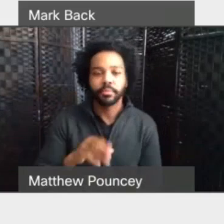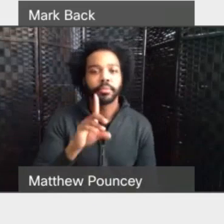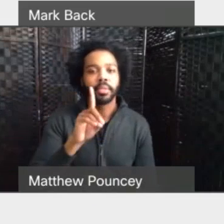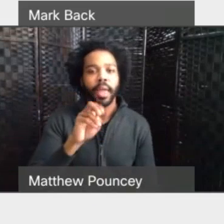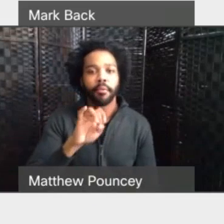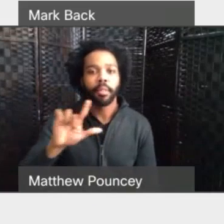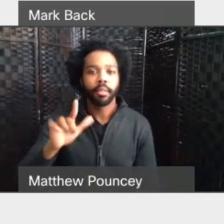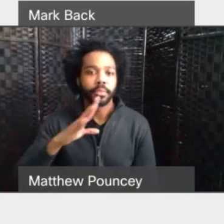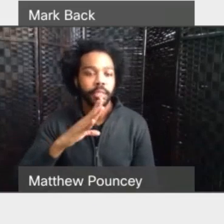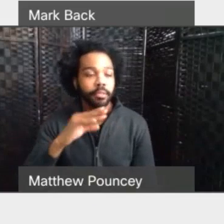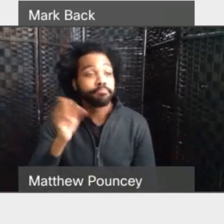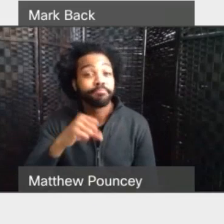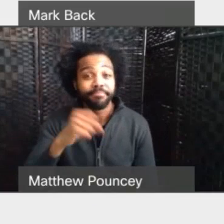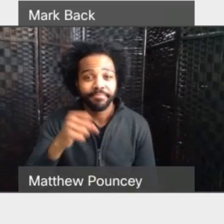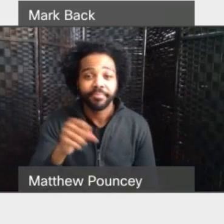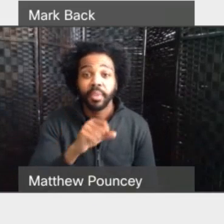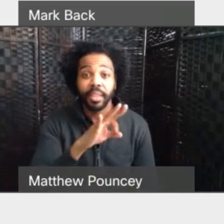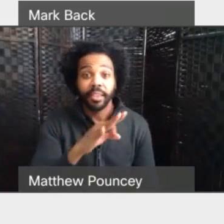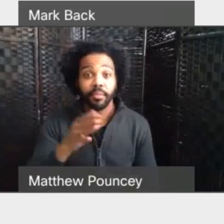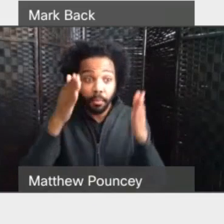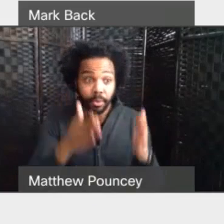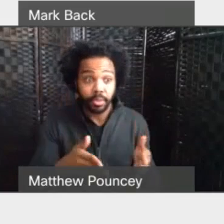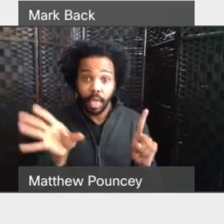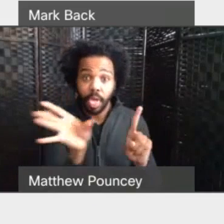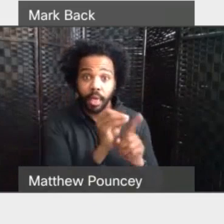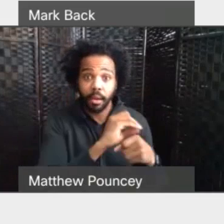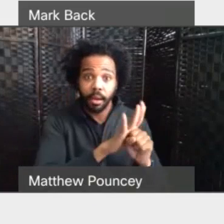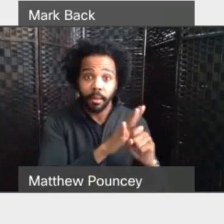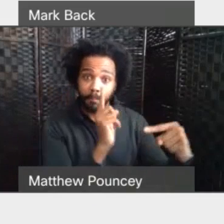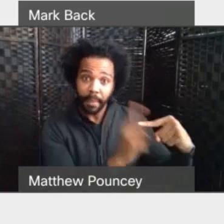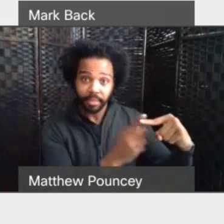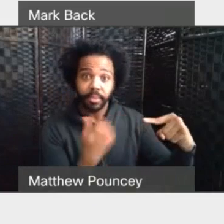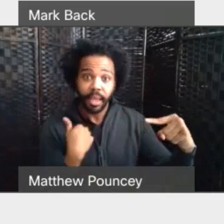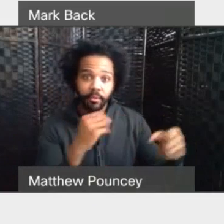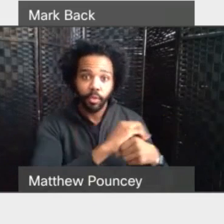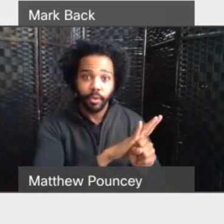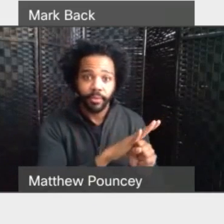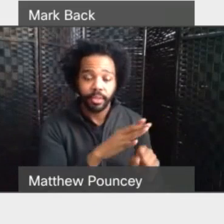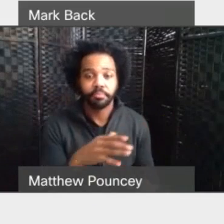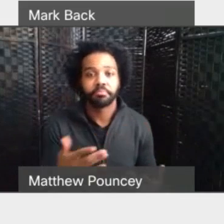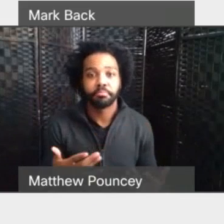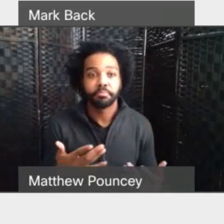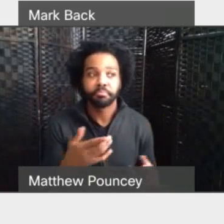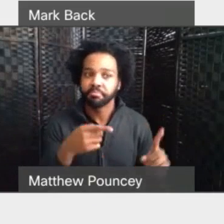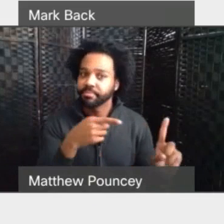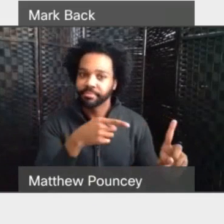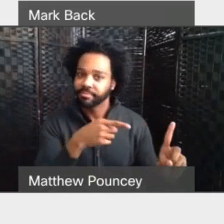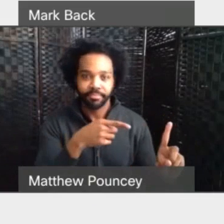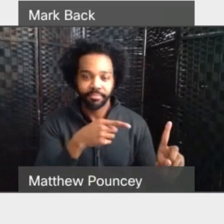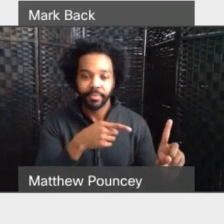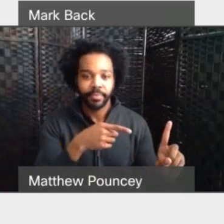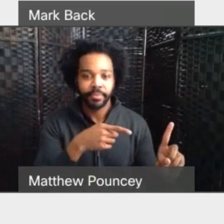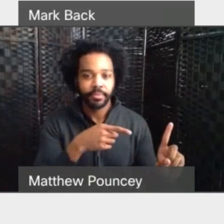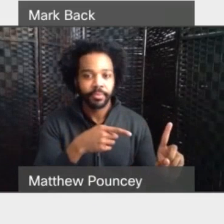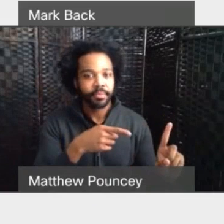an individual has tested positive for COVID-19, they should not be